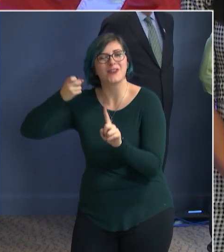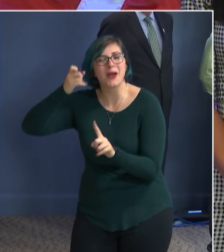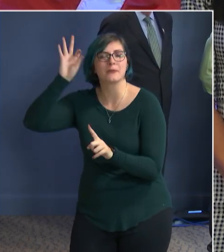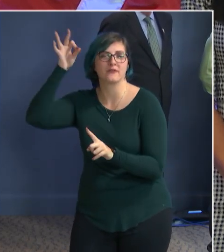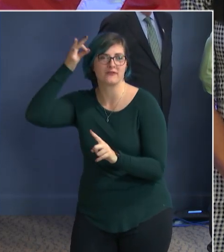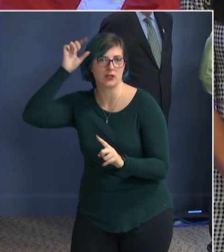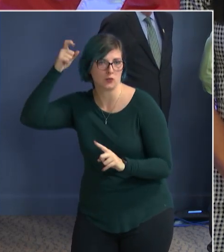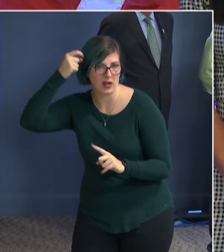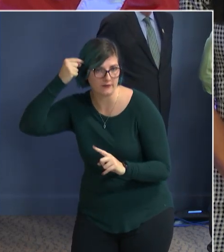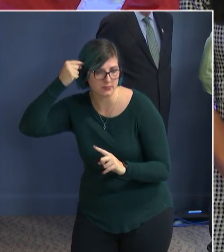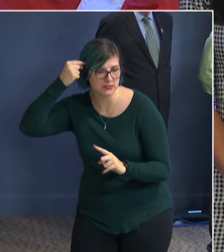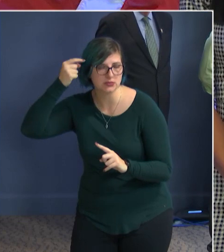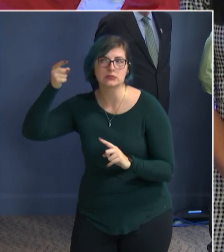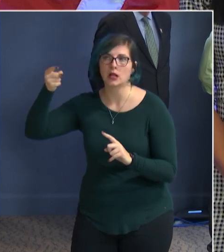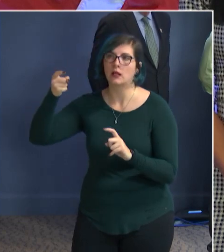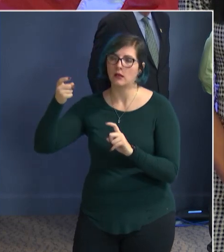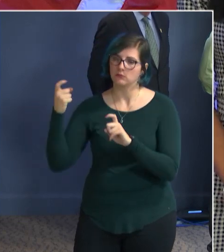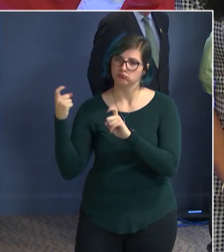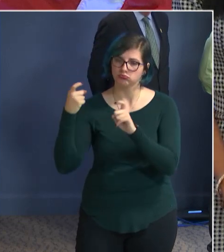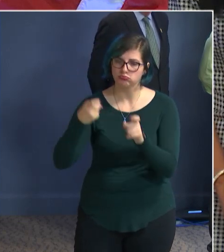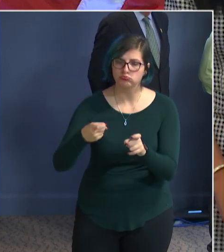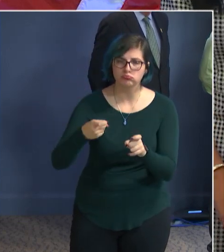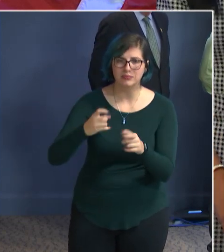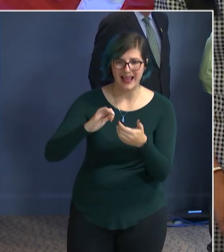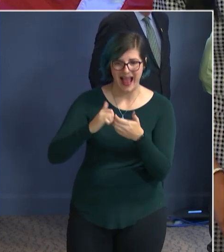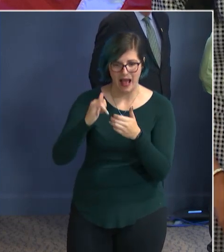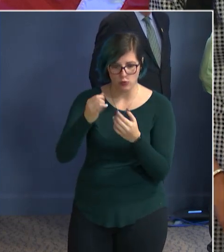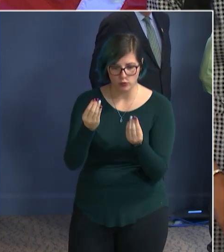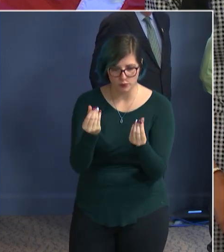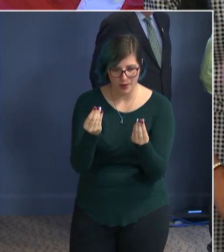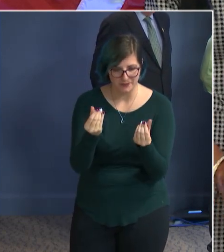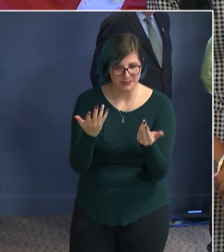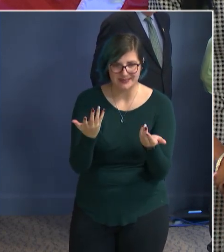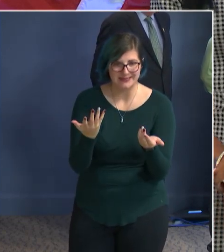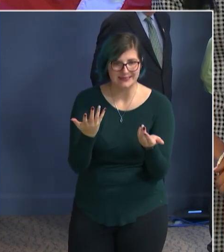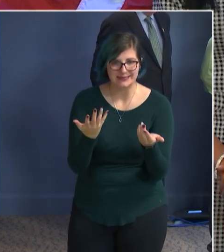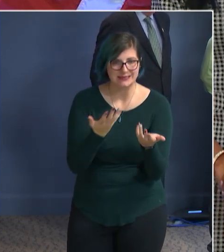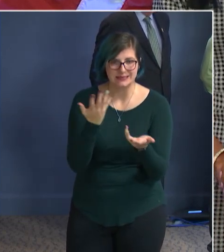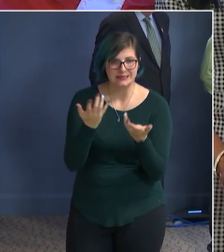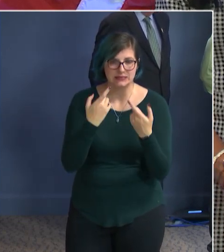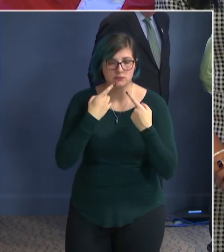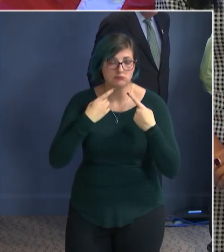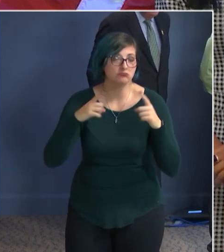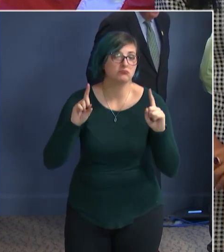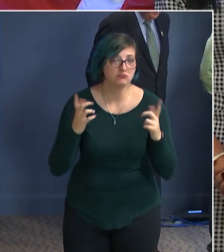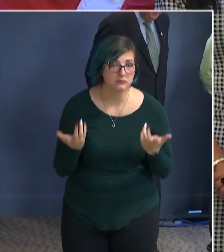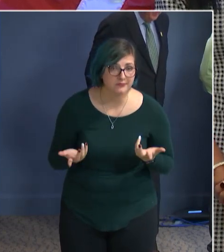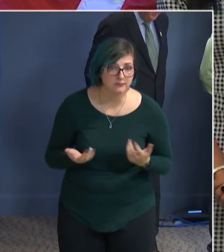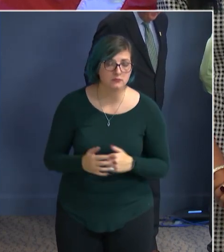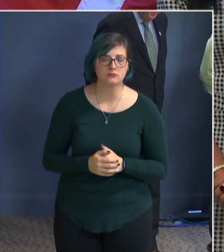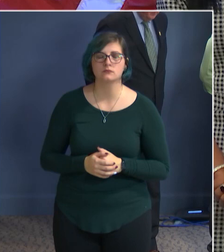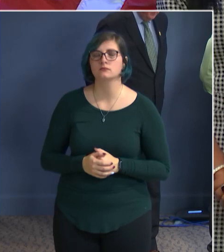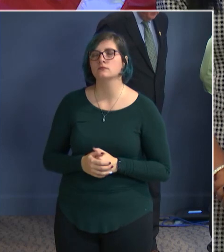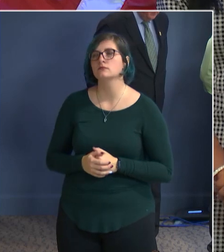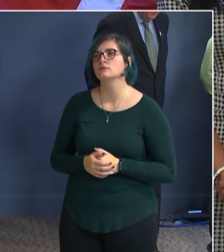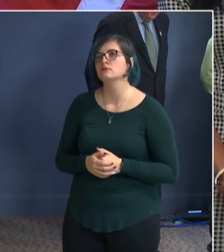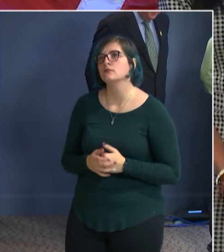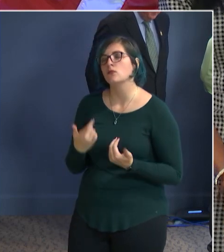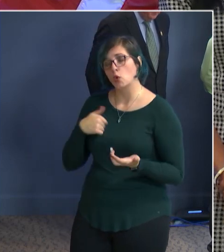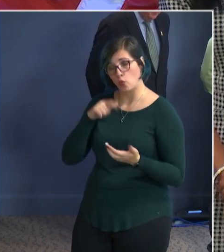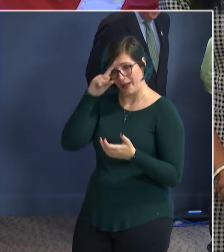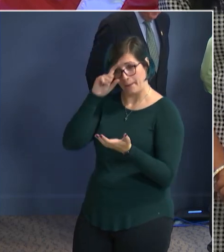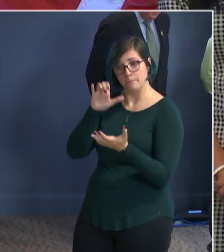government, also contributing to how those properties make it, how they survive. So we